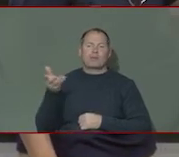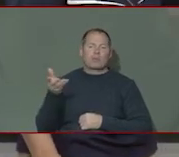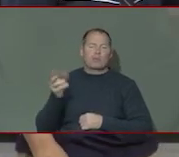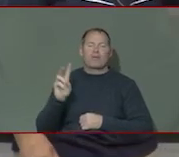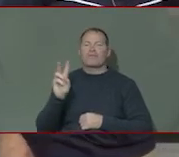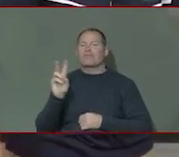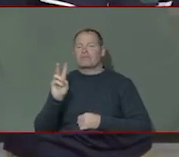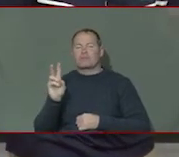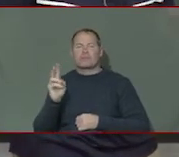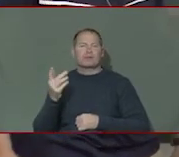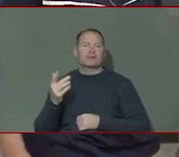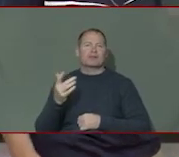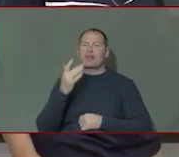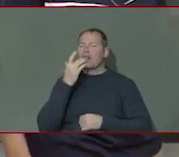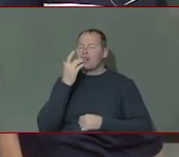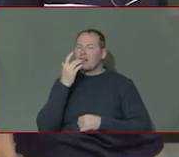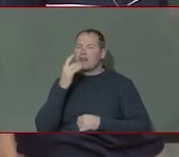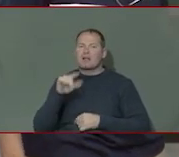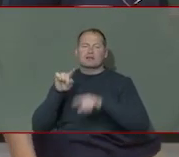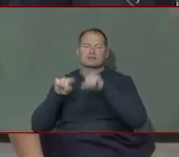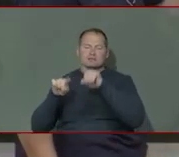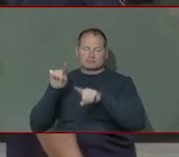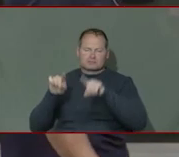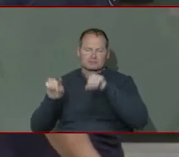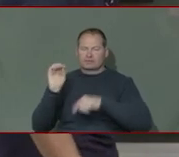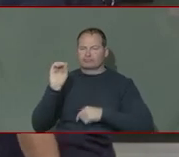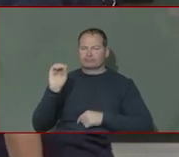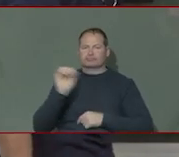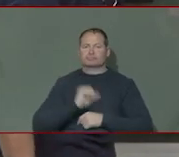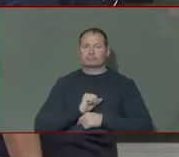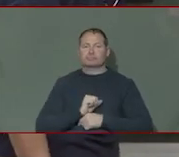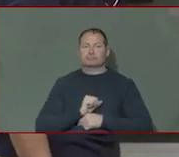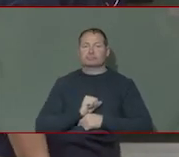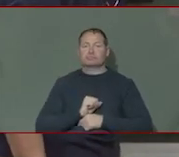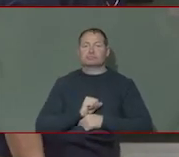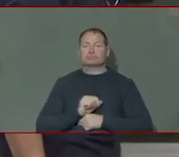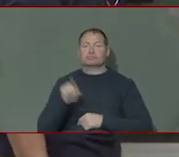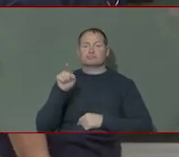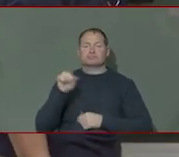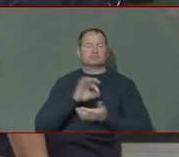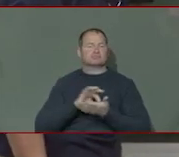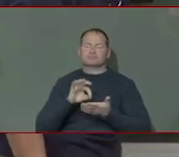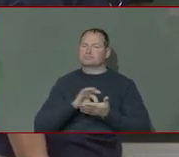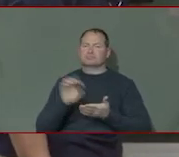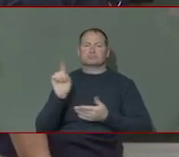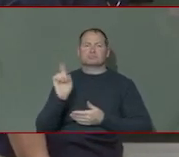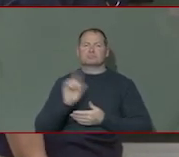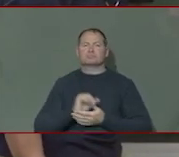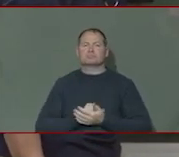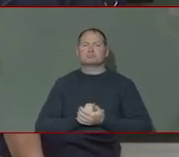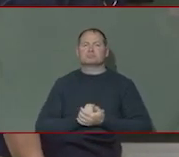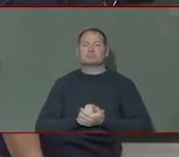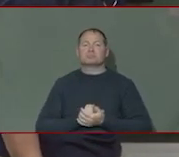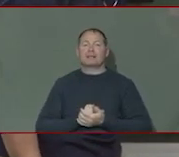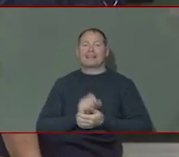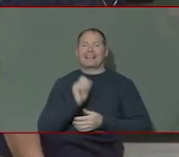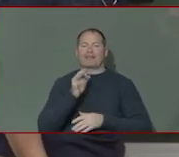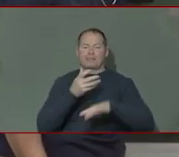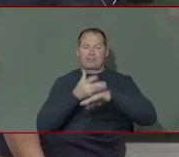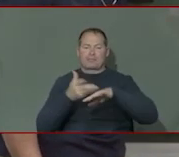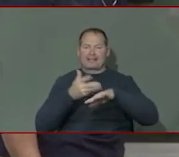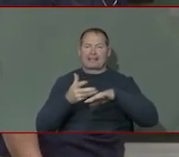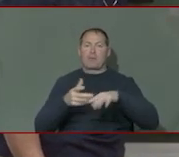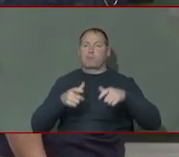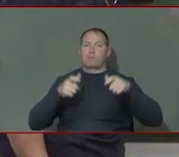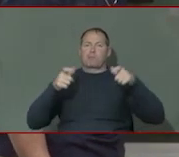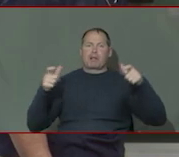glucose, amino acids, and so on. What is not filtered here? It's like the blood cells that are too big, like red blood